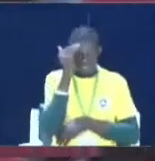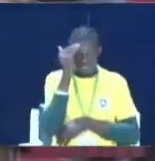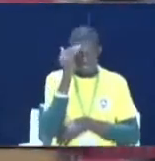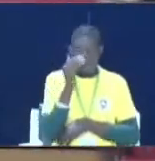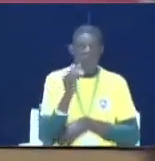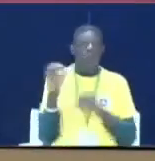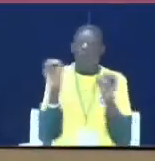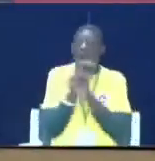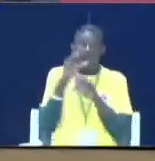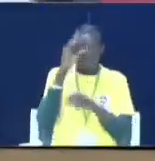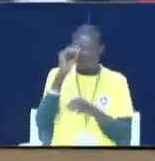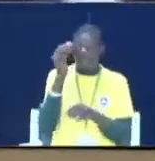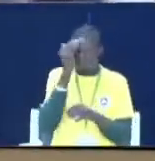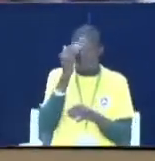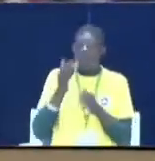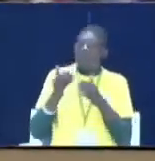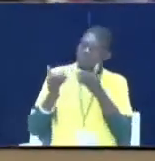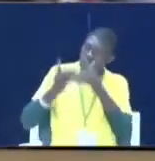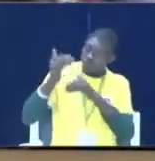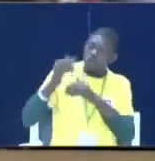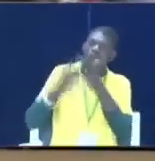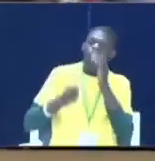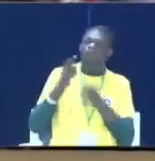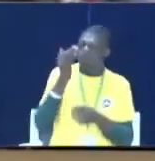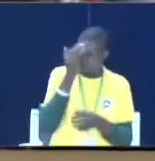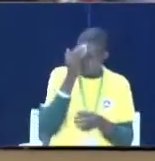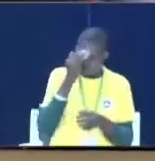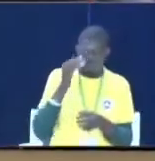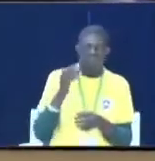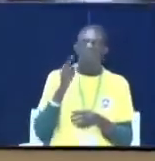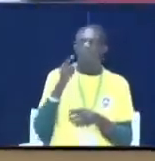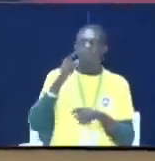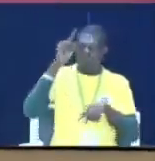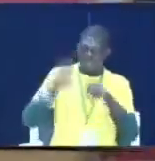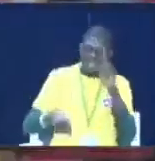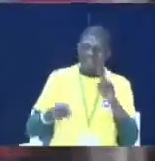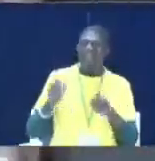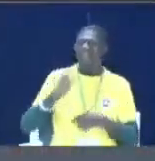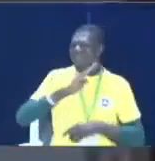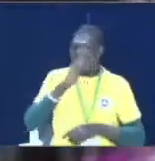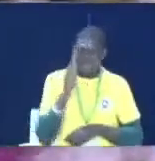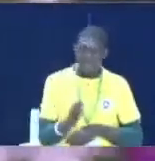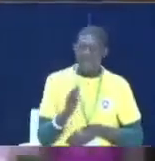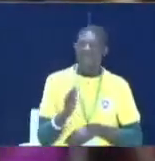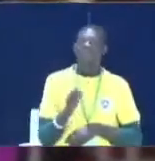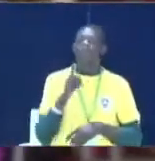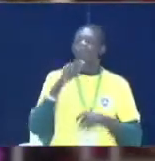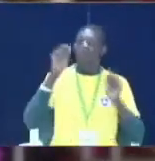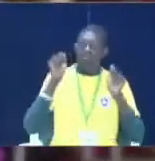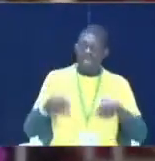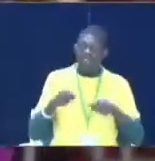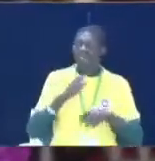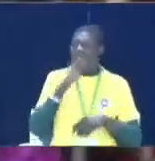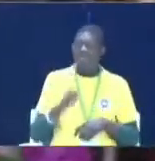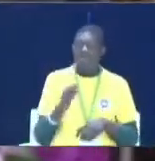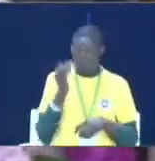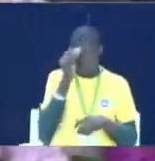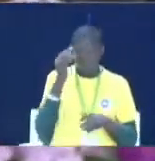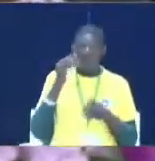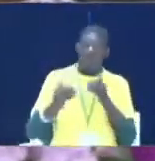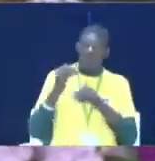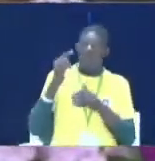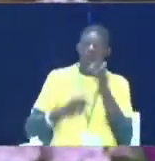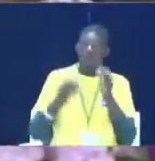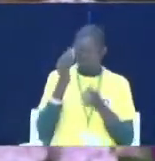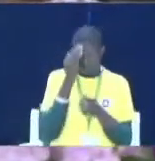No man grows beyond what he knows. You can never grow beyond what you know. You can never